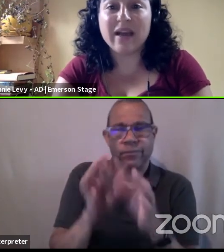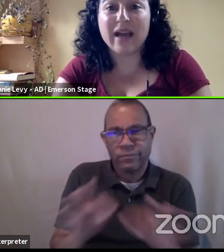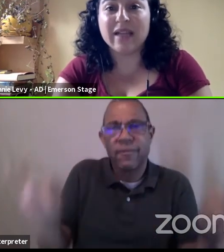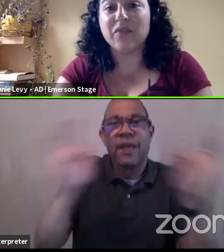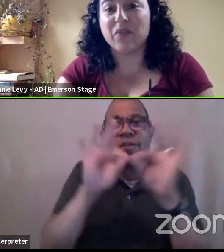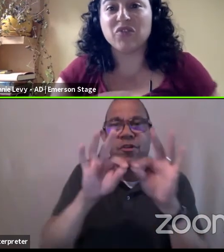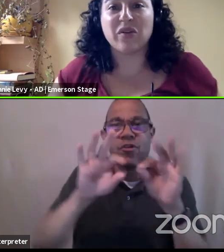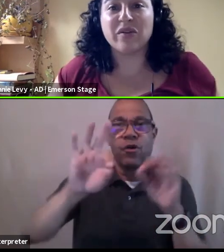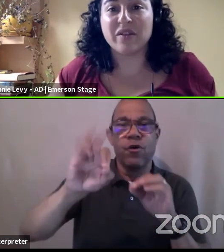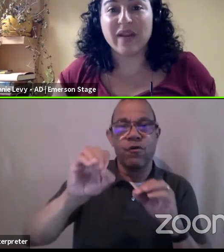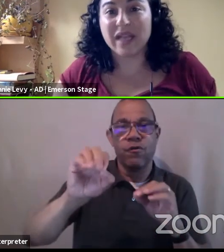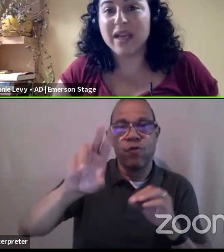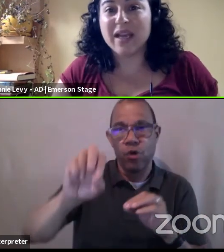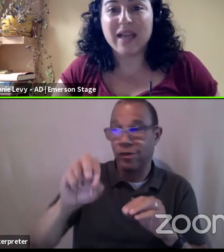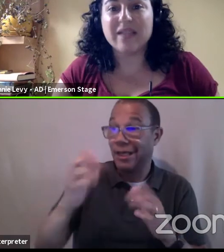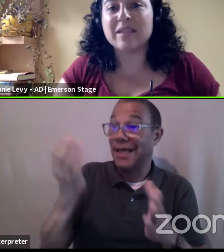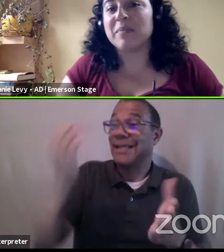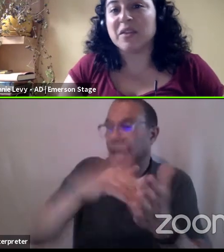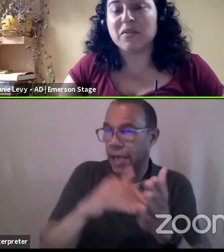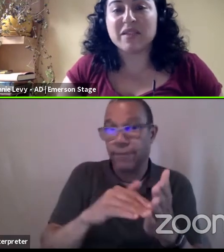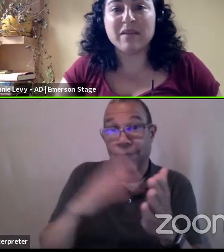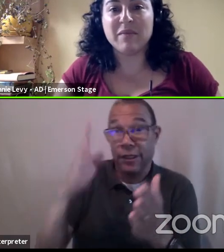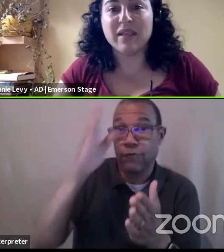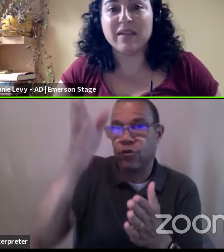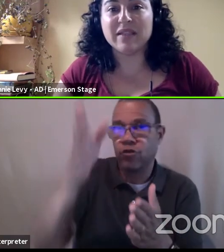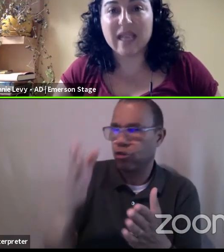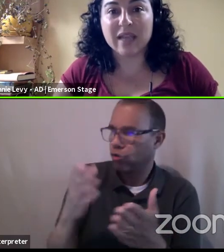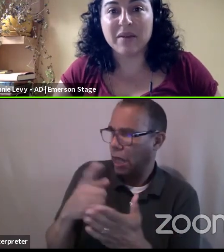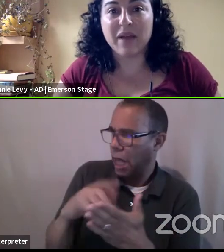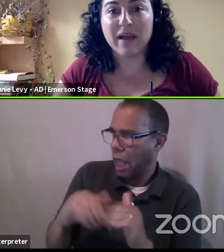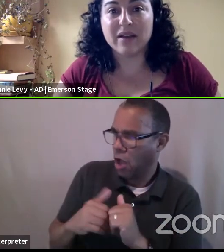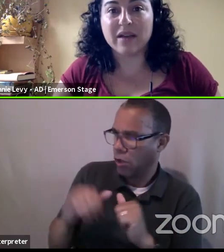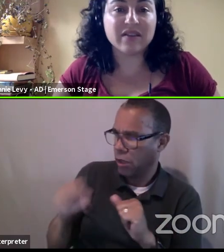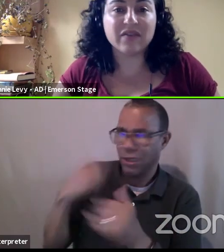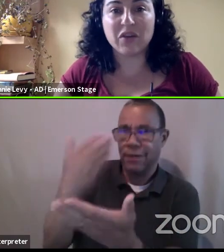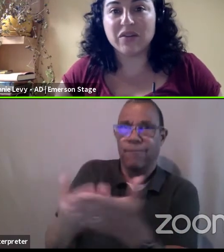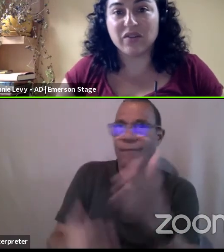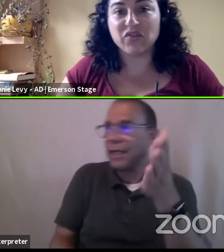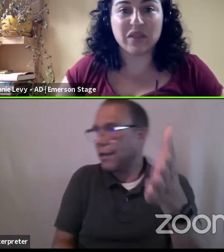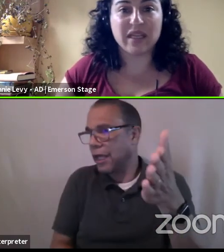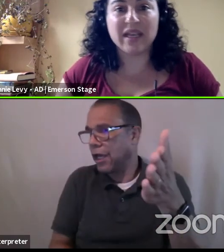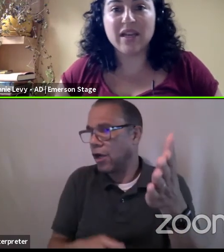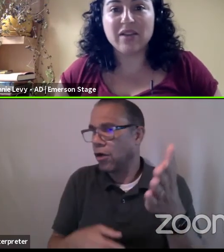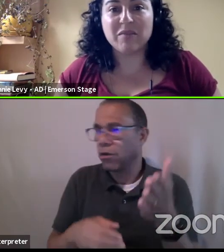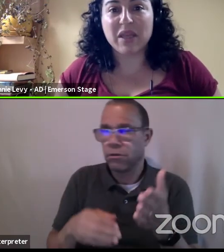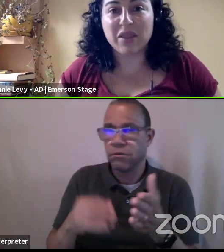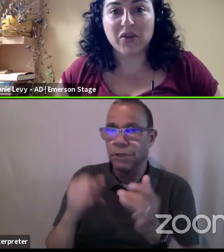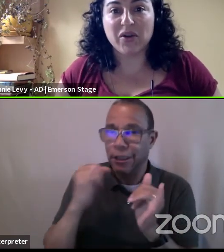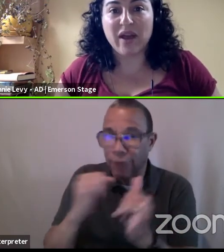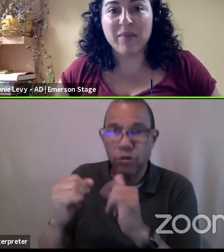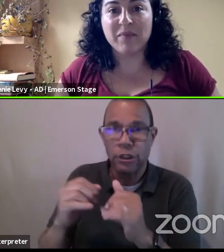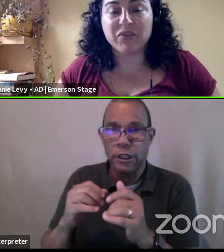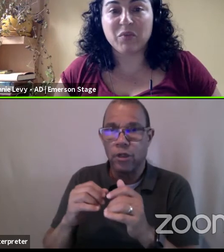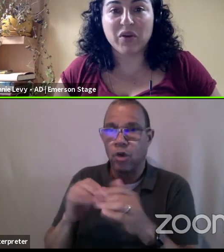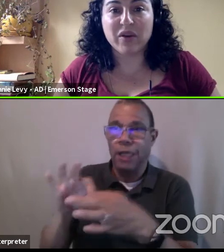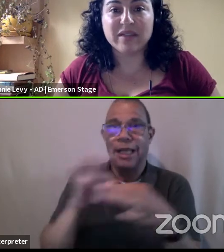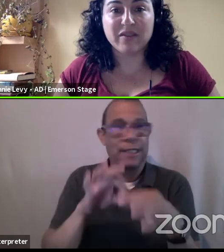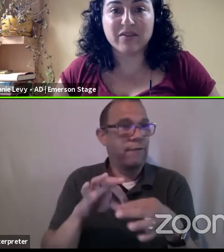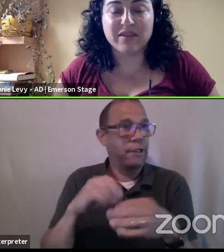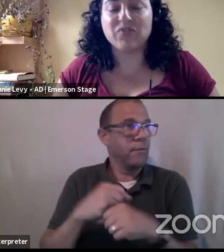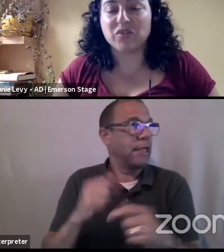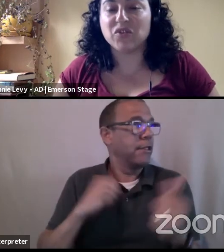in the future? Is there any, any steps that you see being taken collectively or individually to make theater much